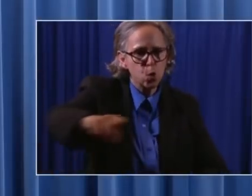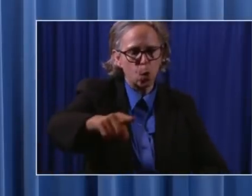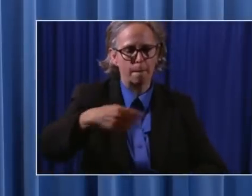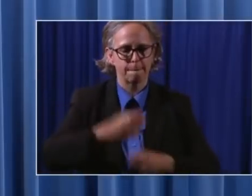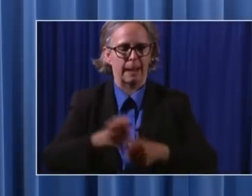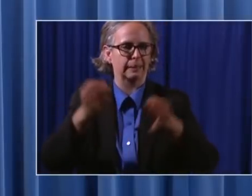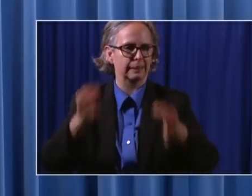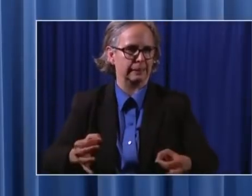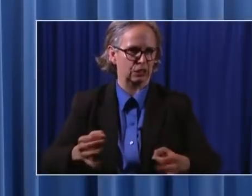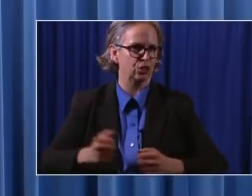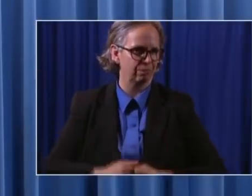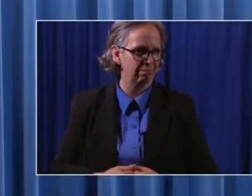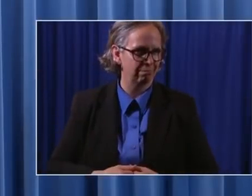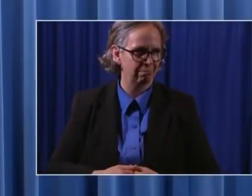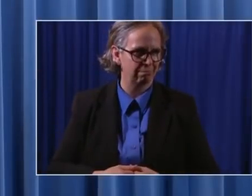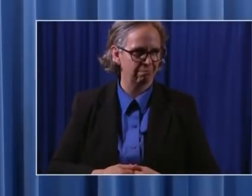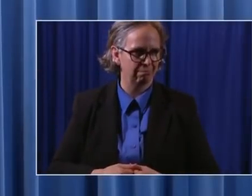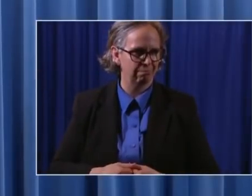Ultimately,